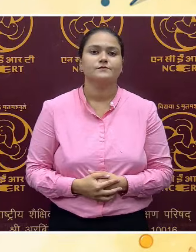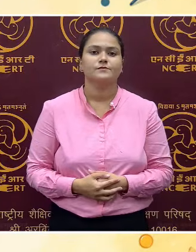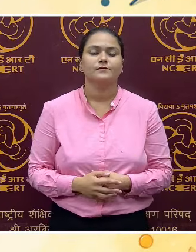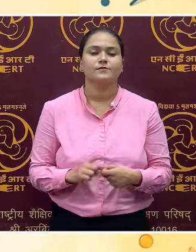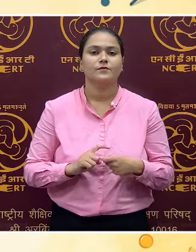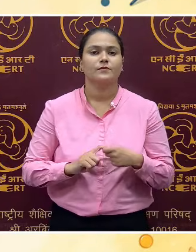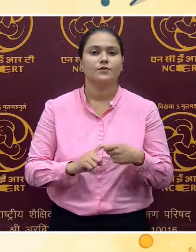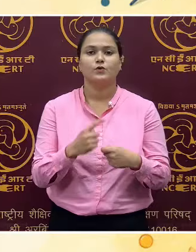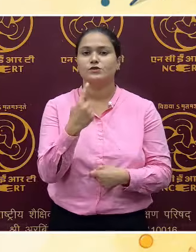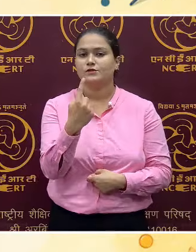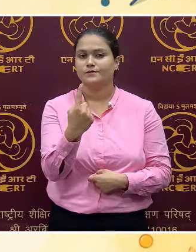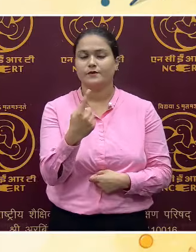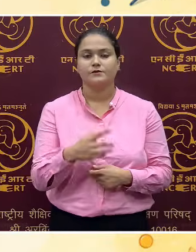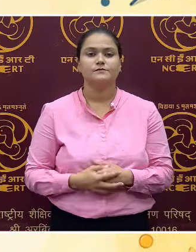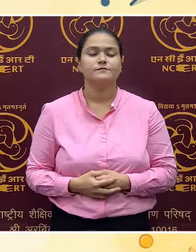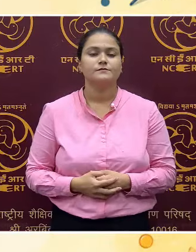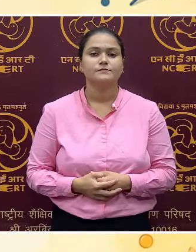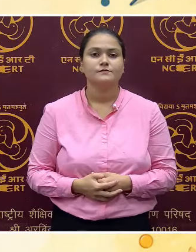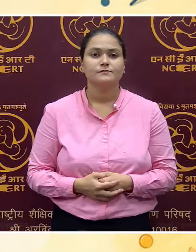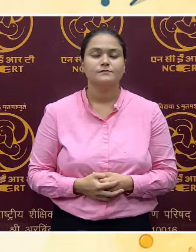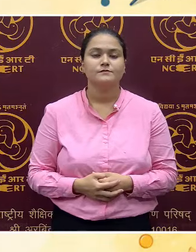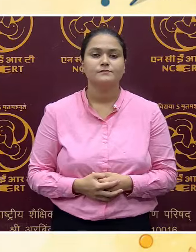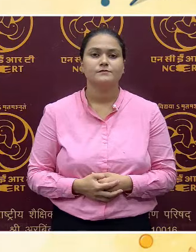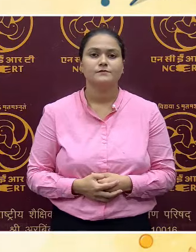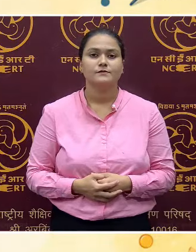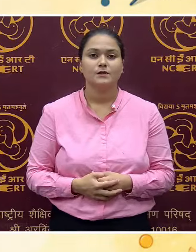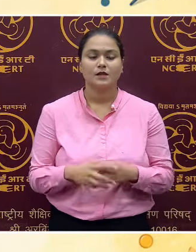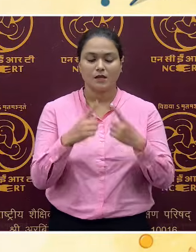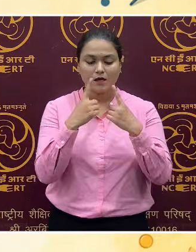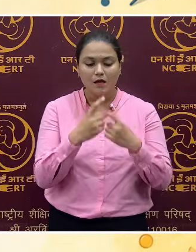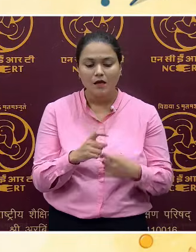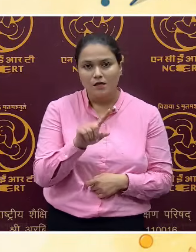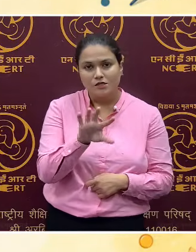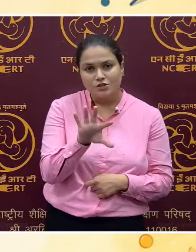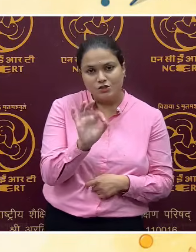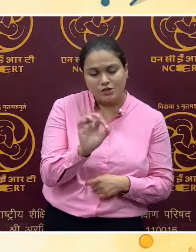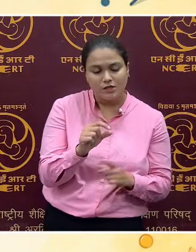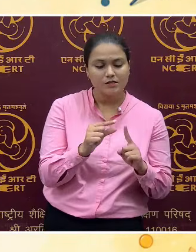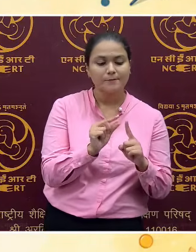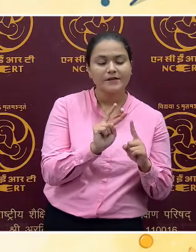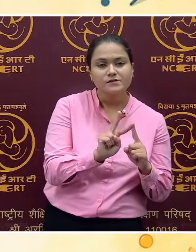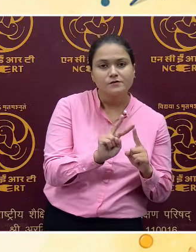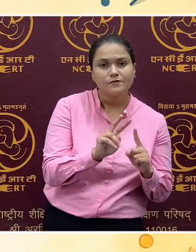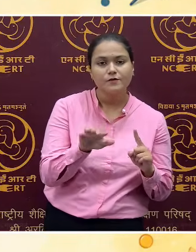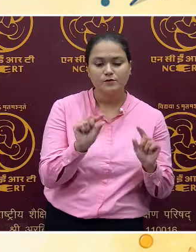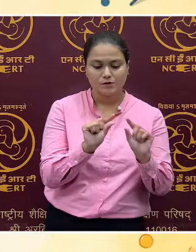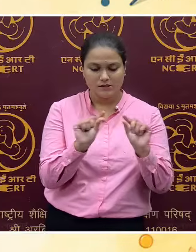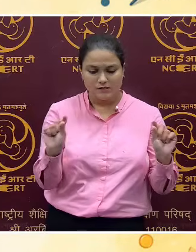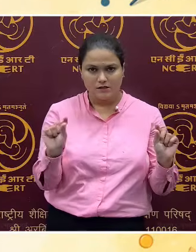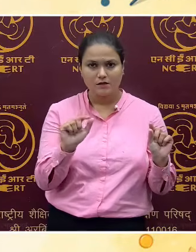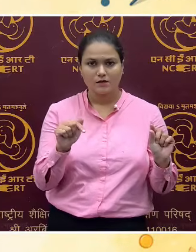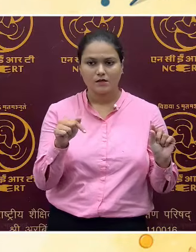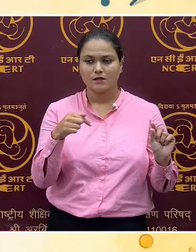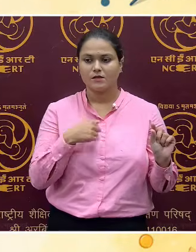Passive to active voice conversion. First question, identify the passive voice for the given sentence. They know